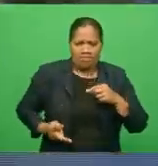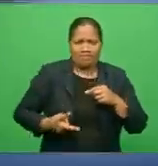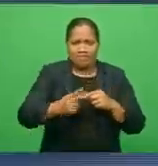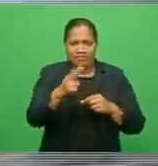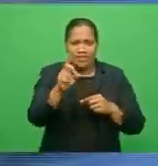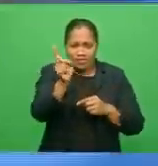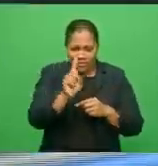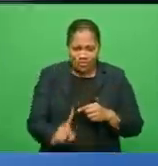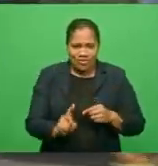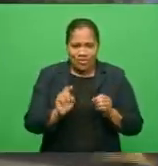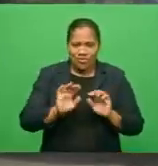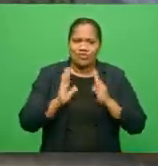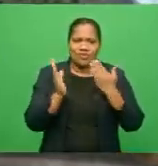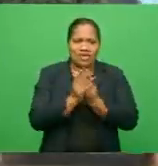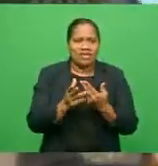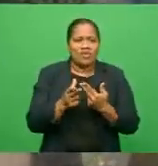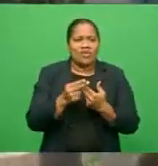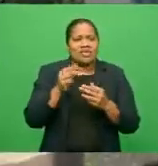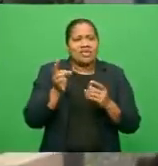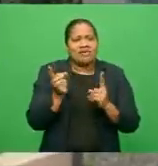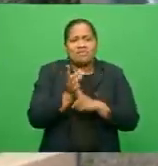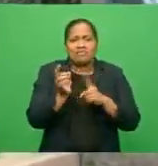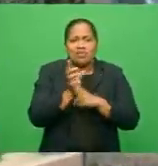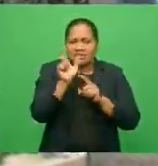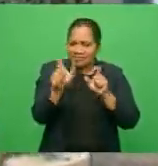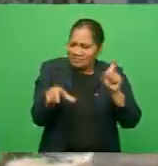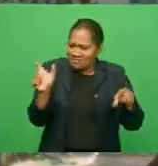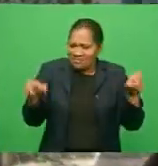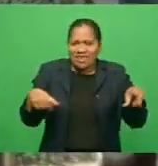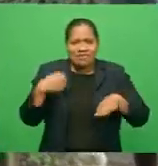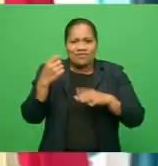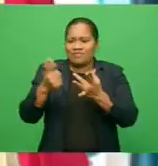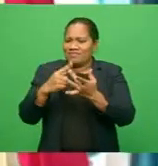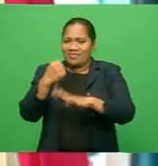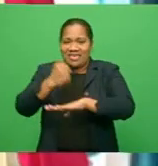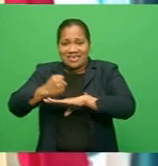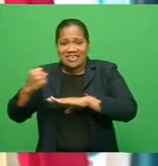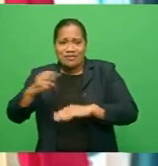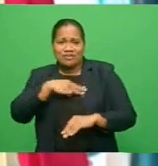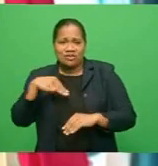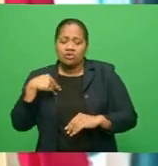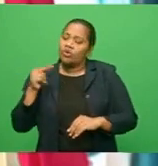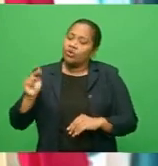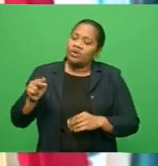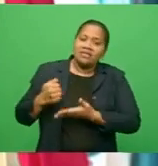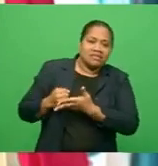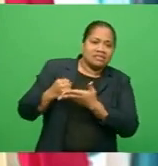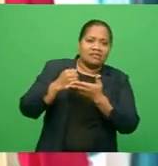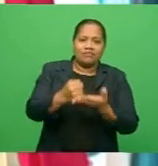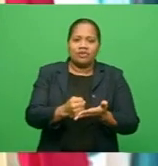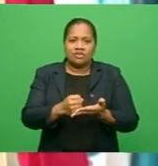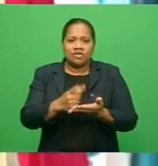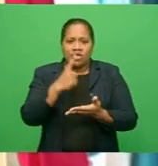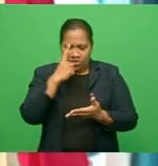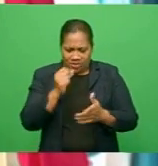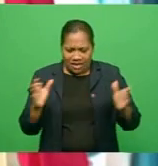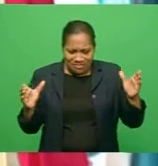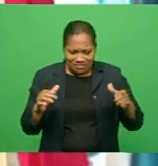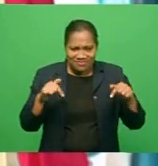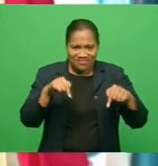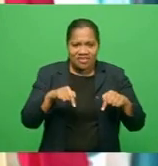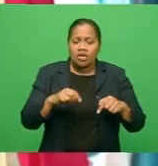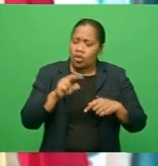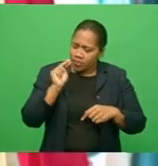our important stakeholders from other government ministries, because we need their support to be able to contain this. We need also their